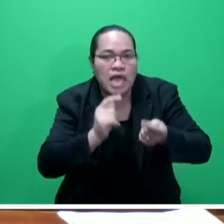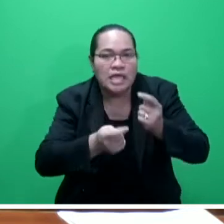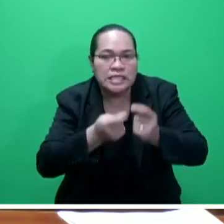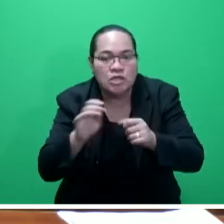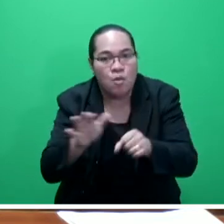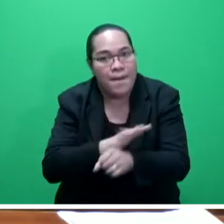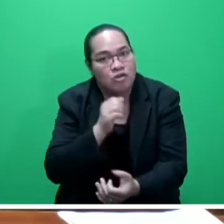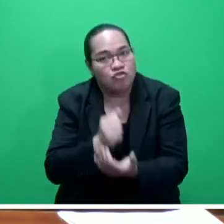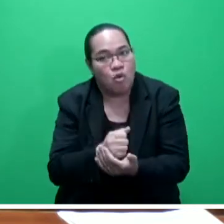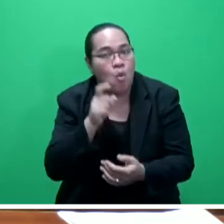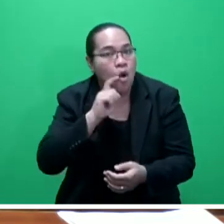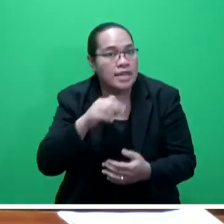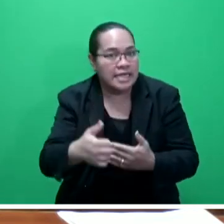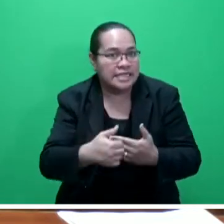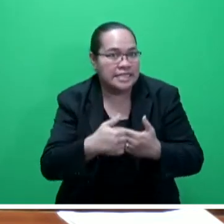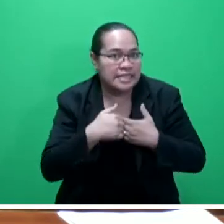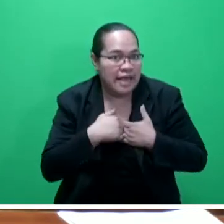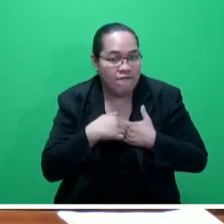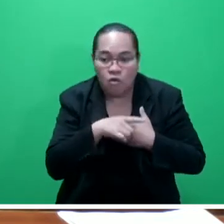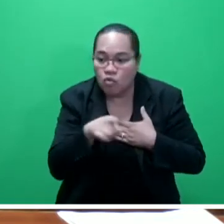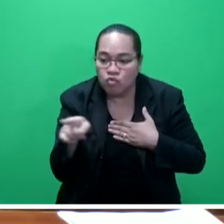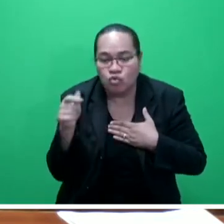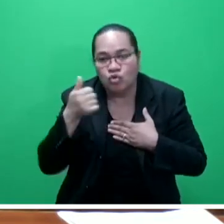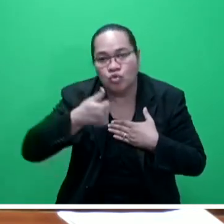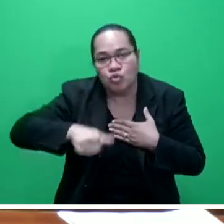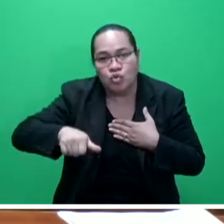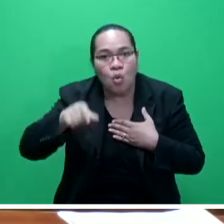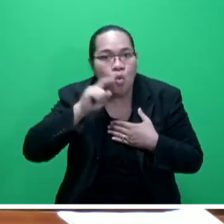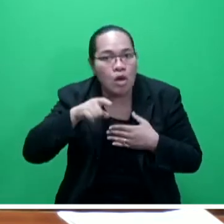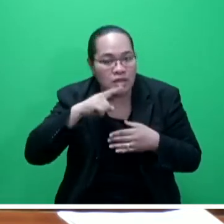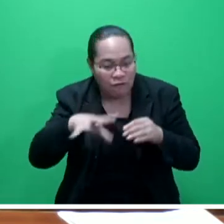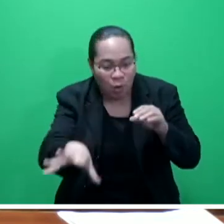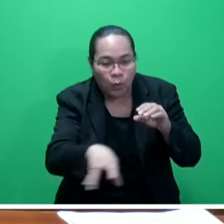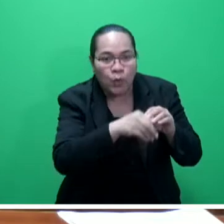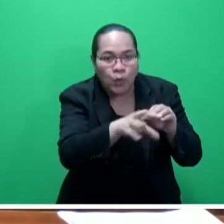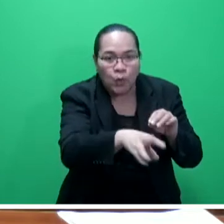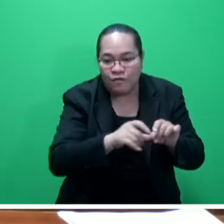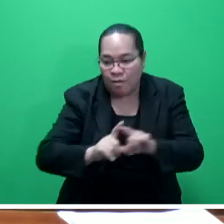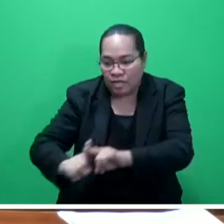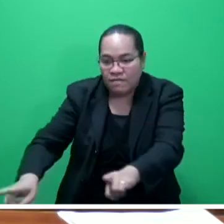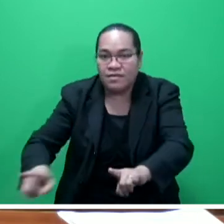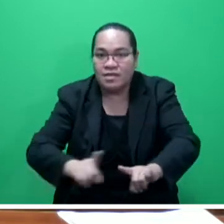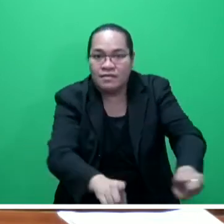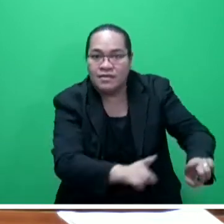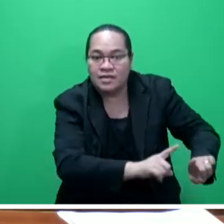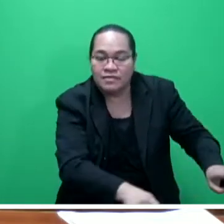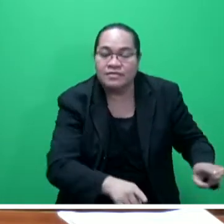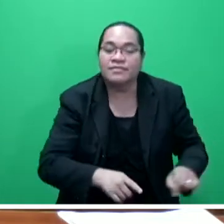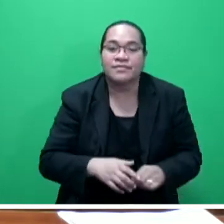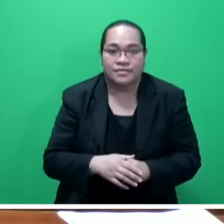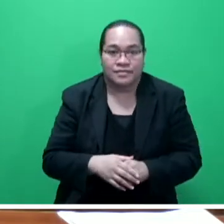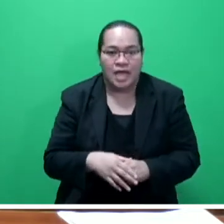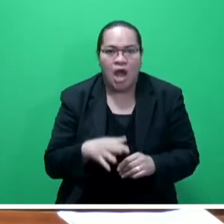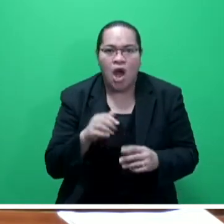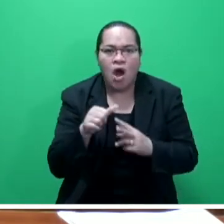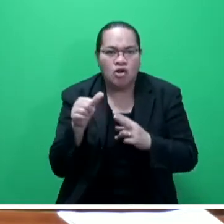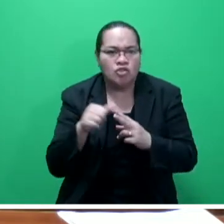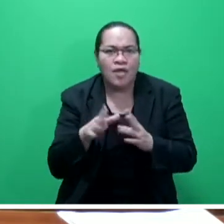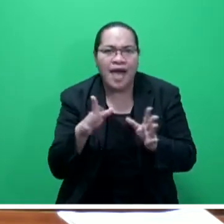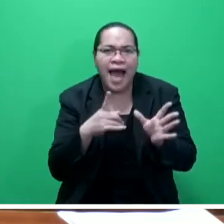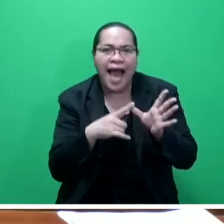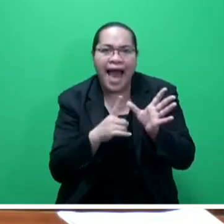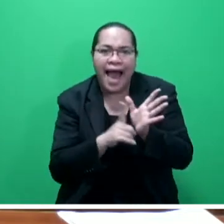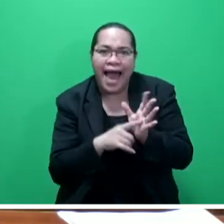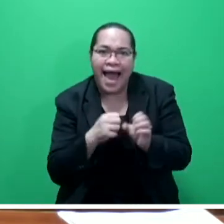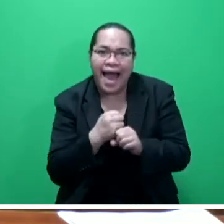sure that water is safe for those that use the water that comes out of various intakes. And also with the algal outbreaks that we've